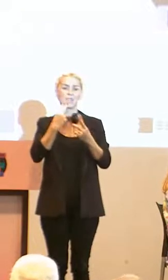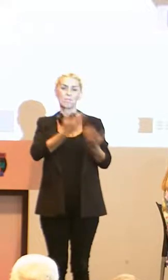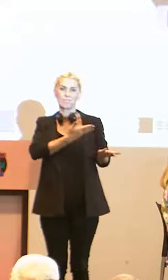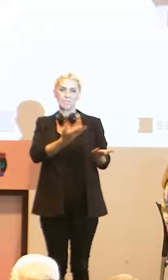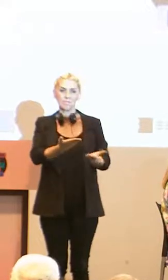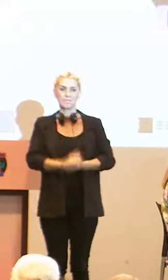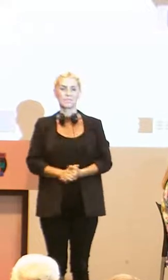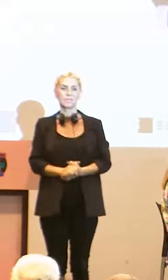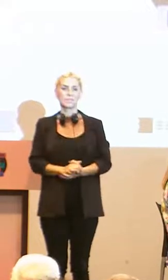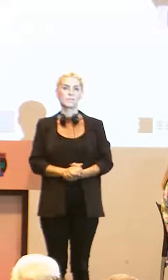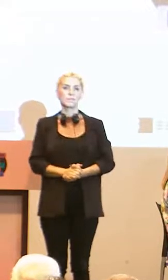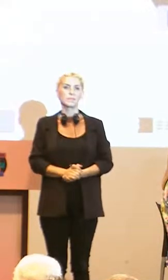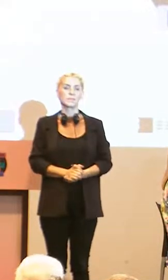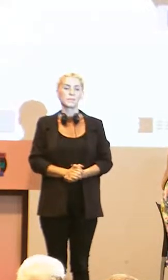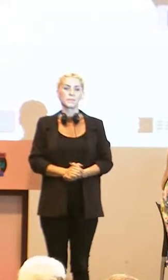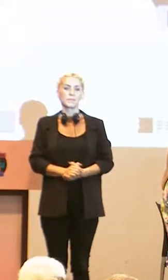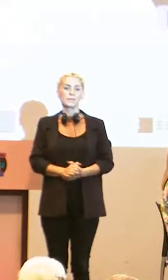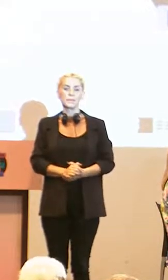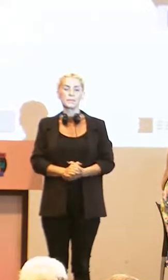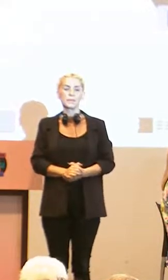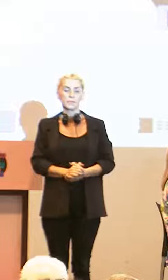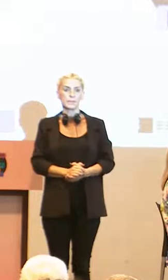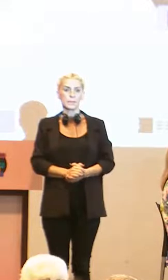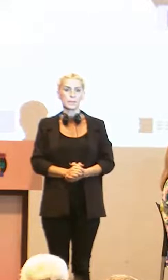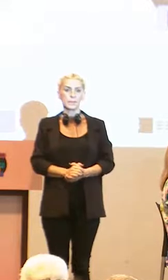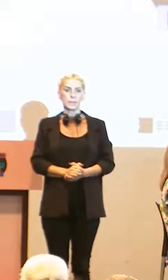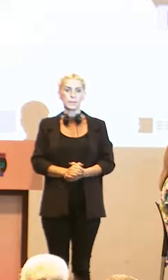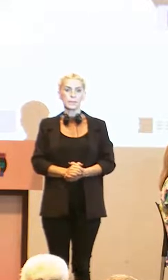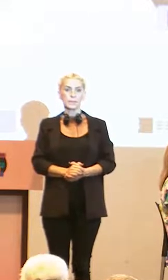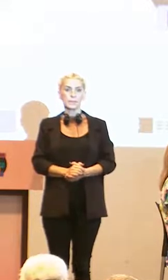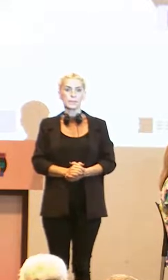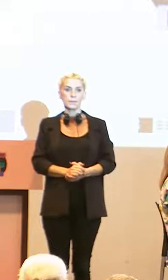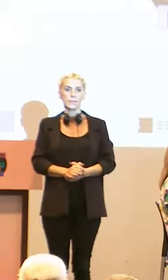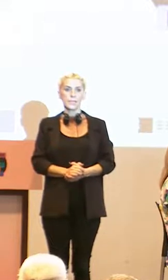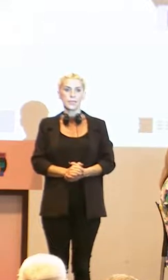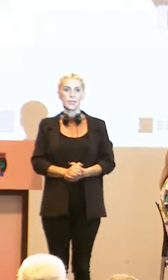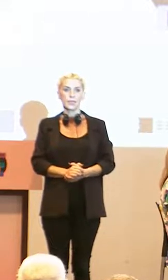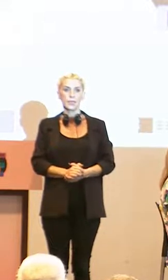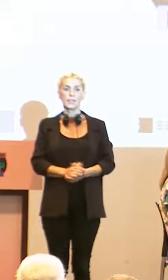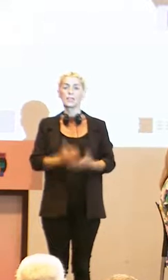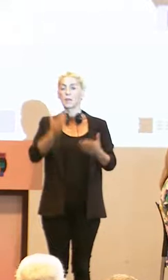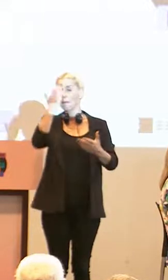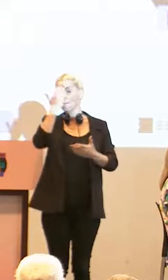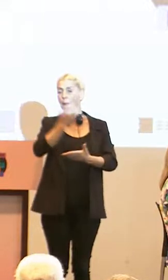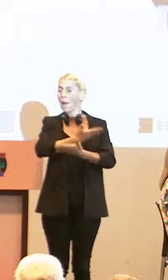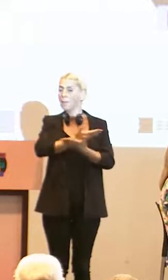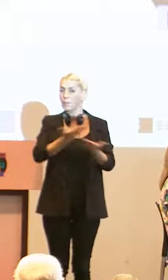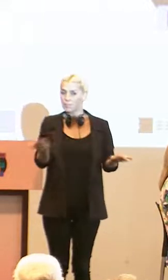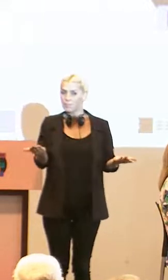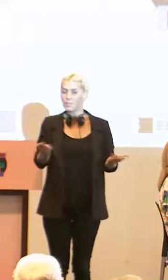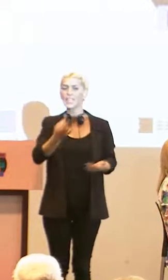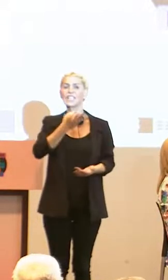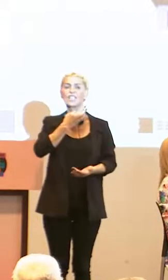finding remedies for the past wounds and how can we have a transformative approach